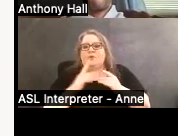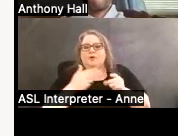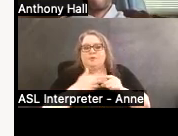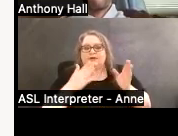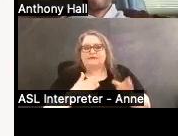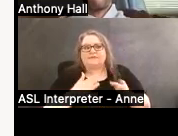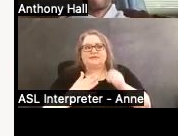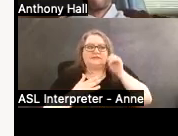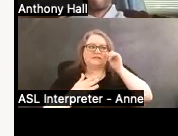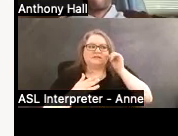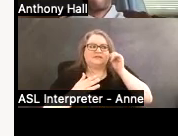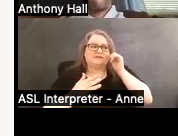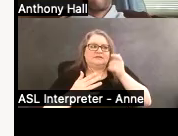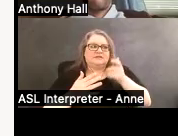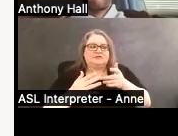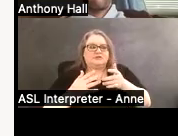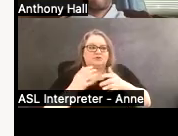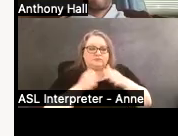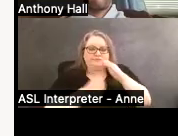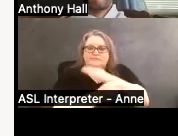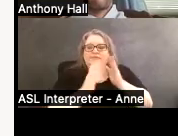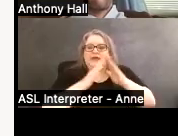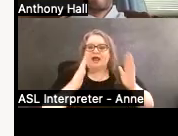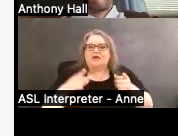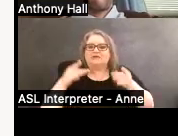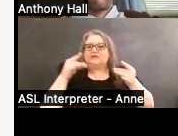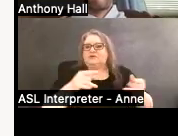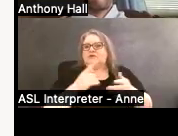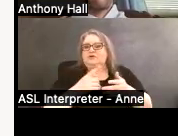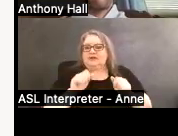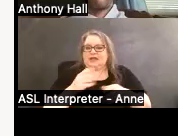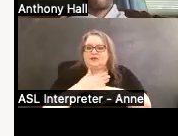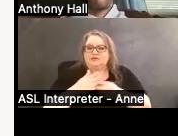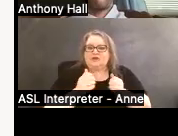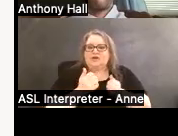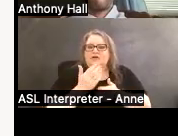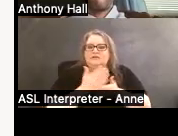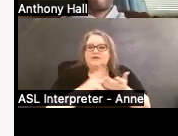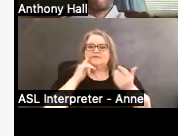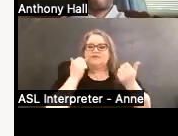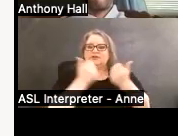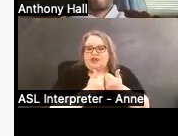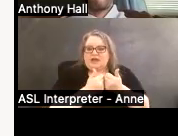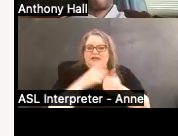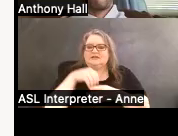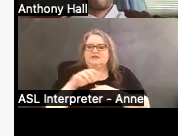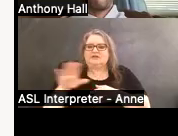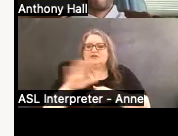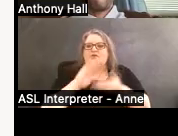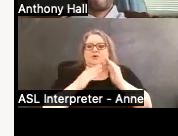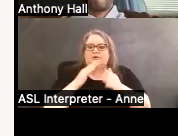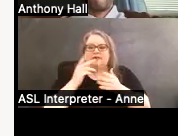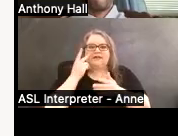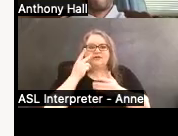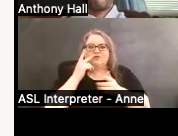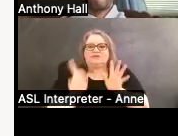to go into housing much more smoothly? Can you just share with us some of the challenges in your community that you were seeing in